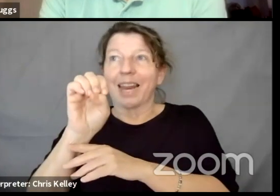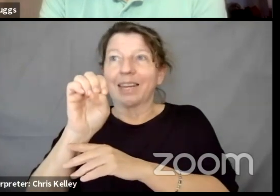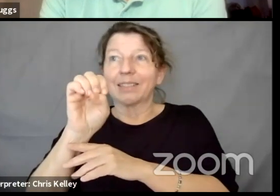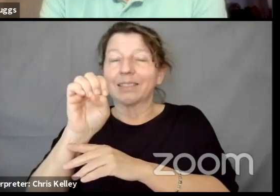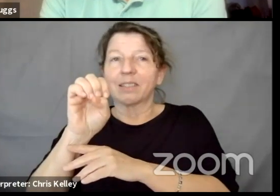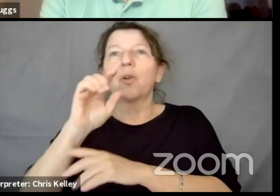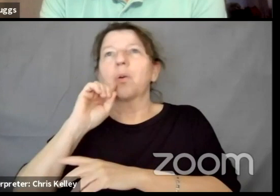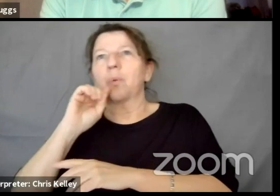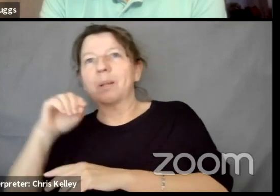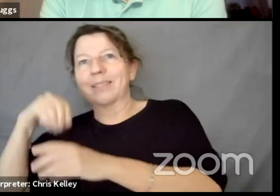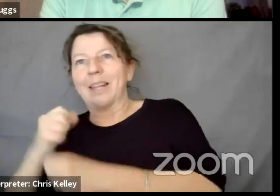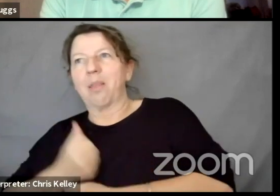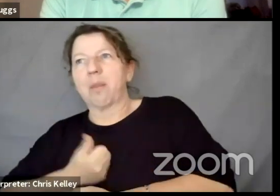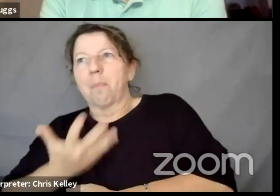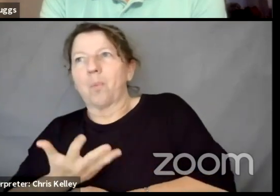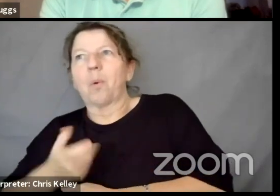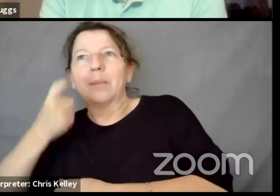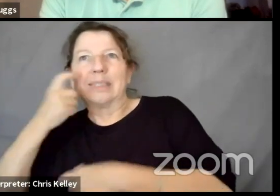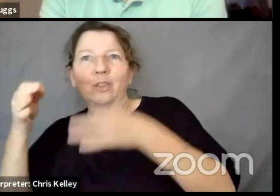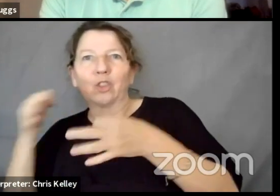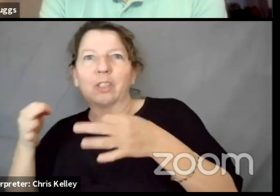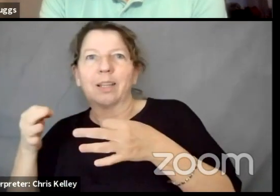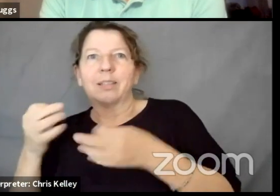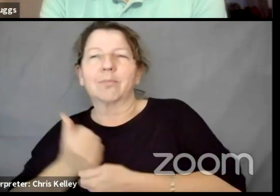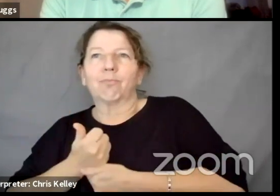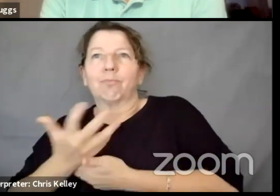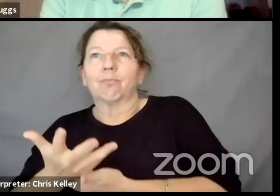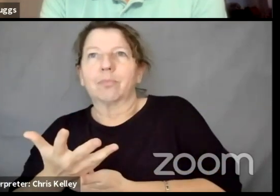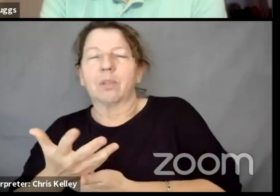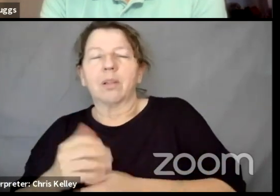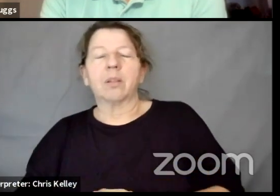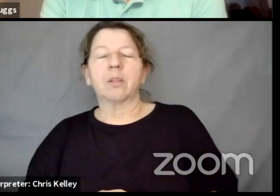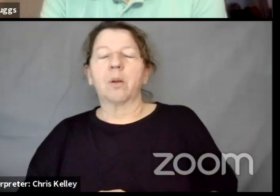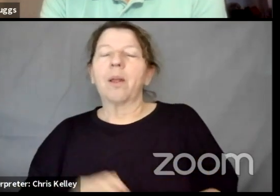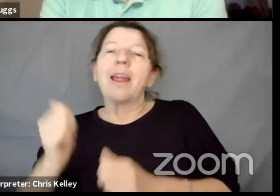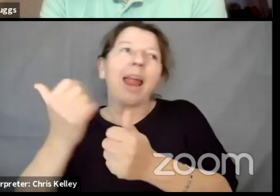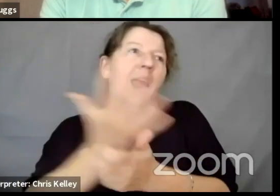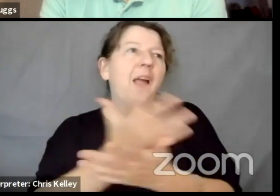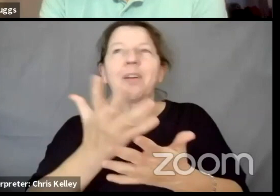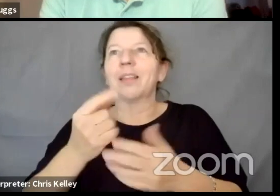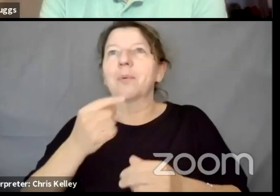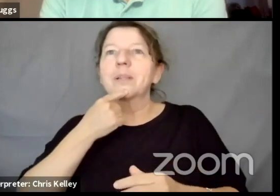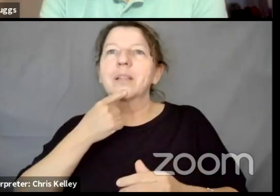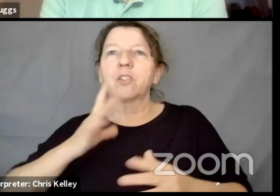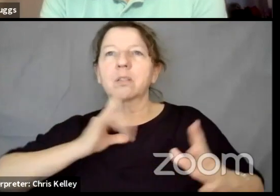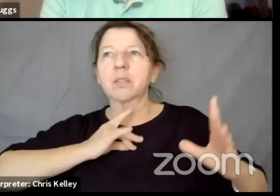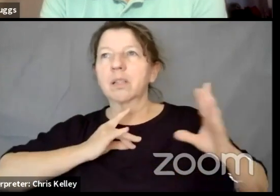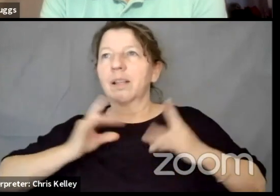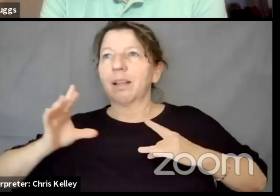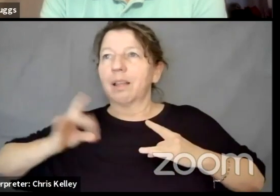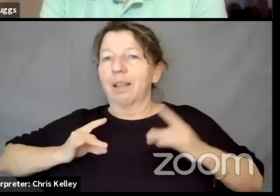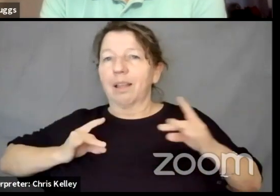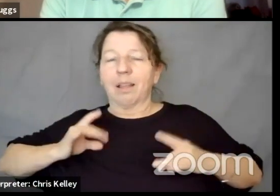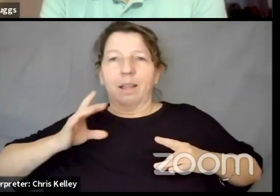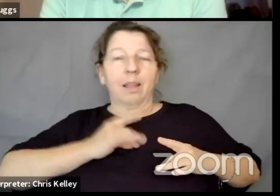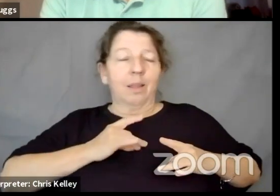shared, and this everything that was shared resonates in so many ways, and I'm excited to hear,